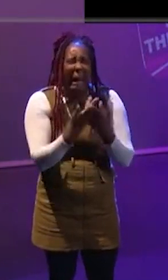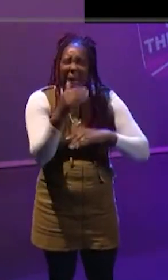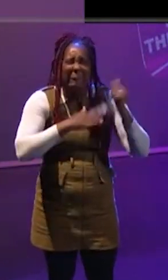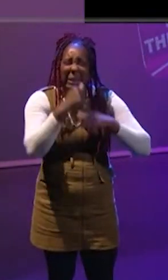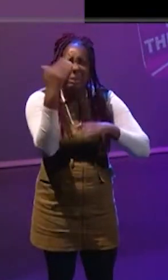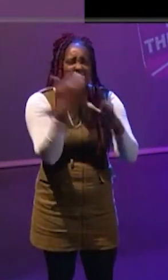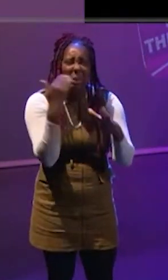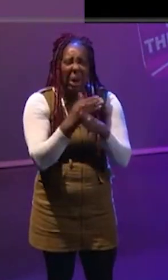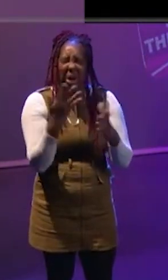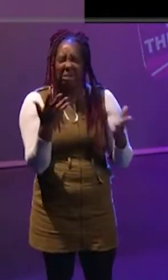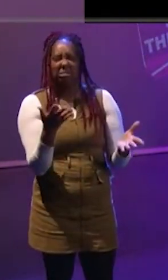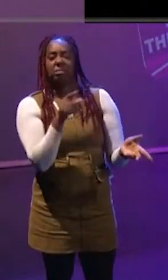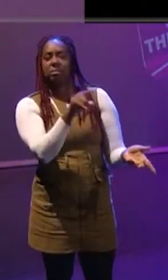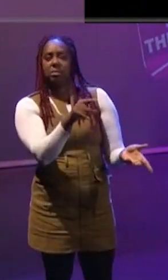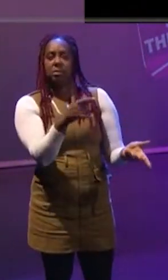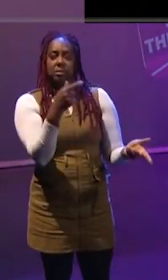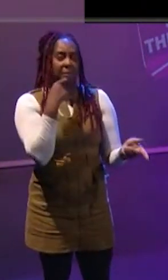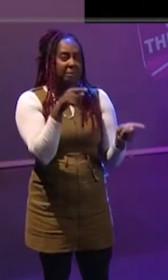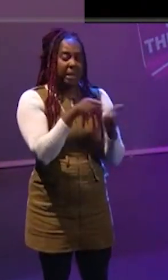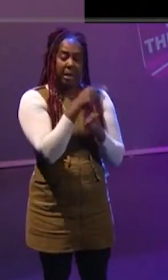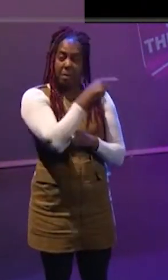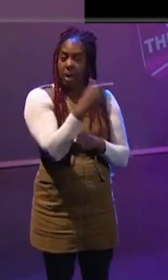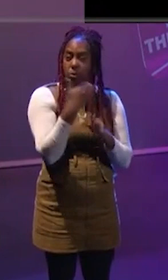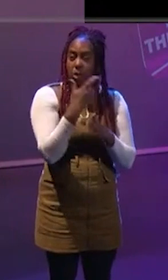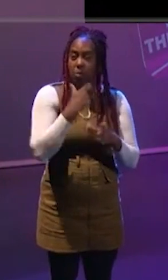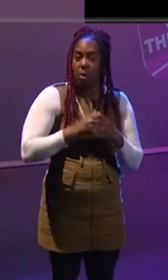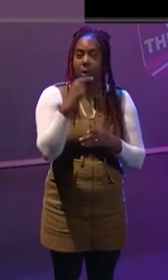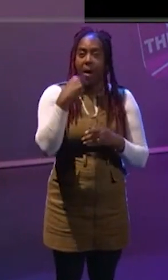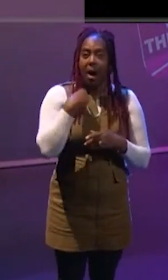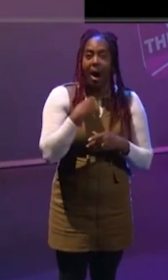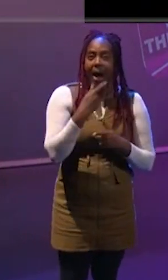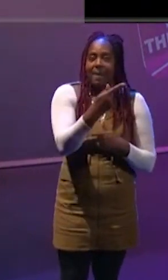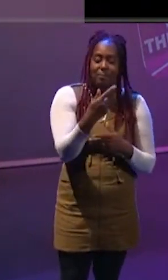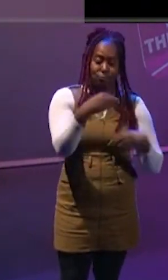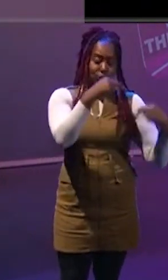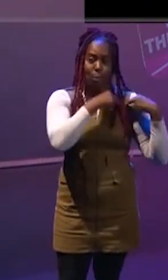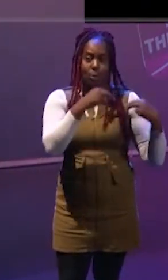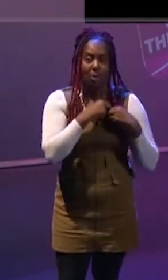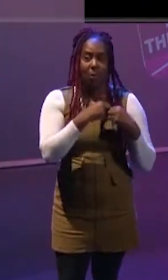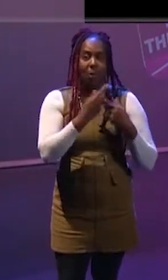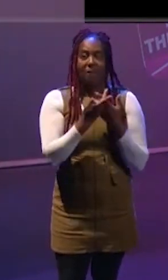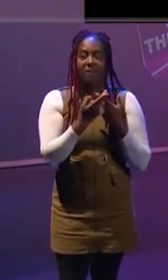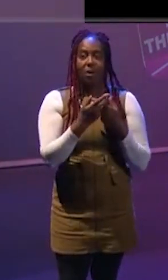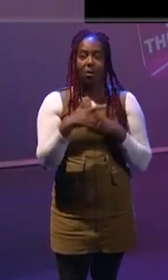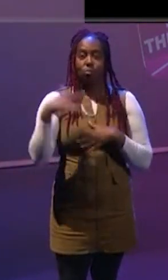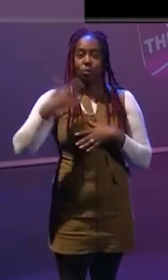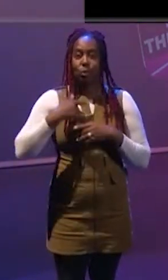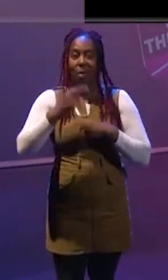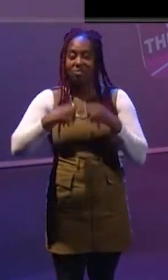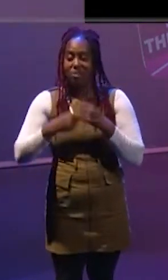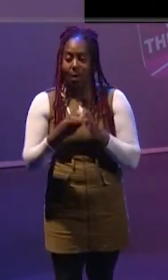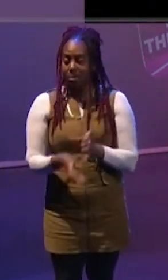like, one bit of my job, which I always talk about, is I'm the person responsible for stocking up toilet roll. Like, that's how sort of like